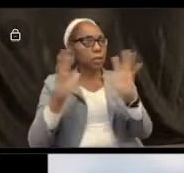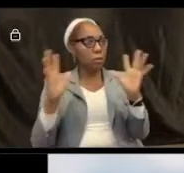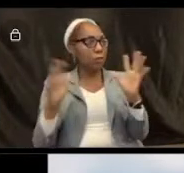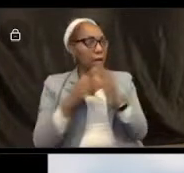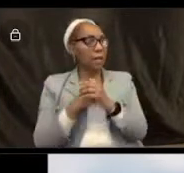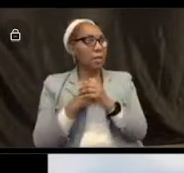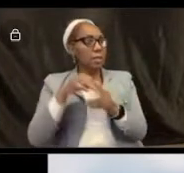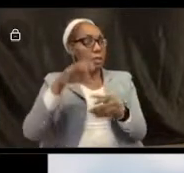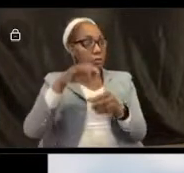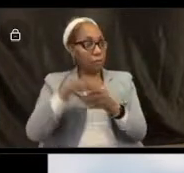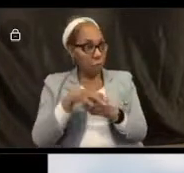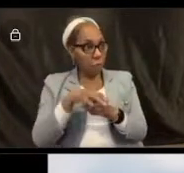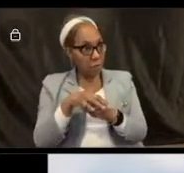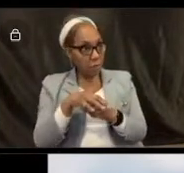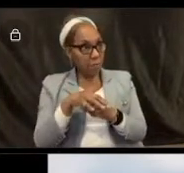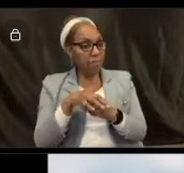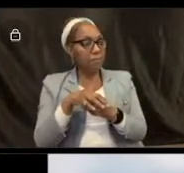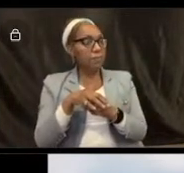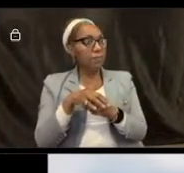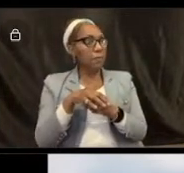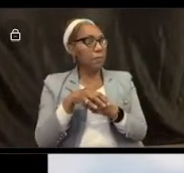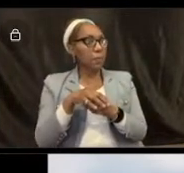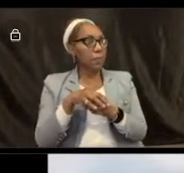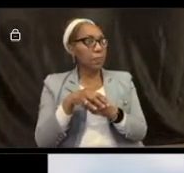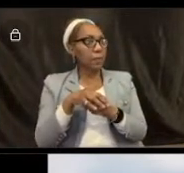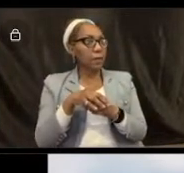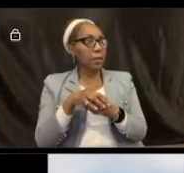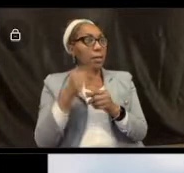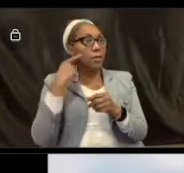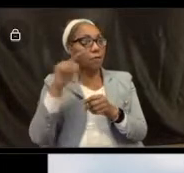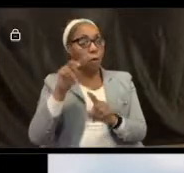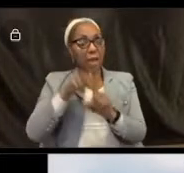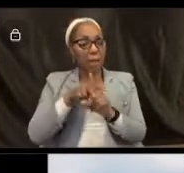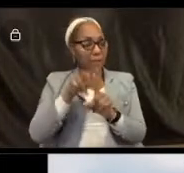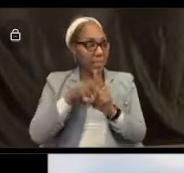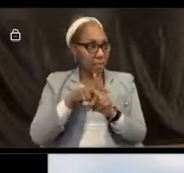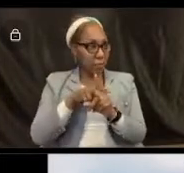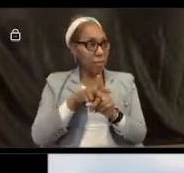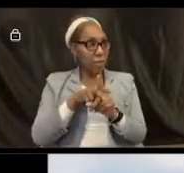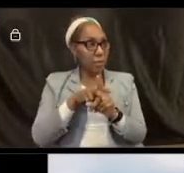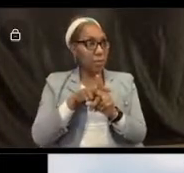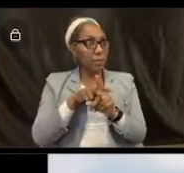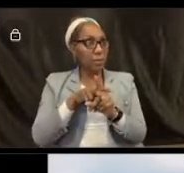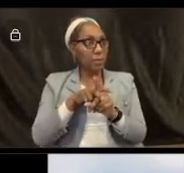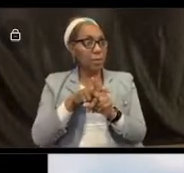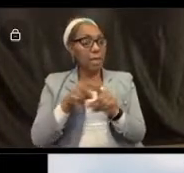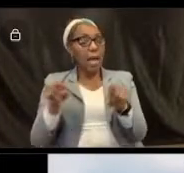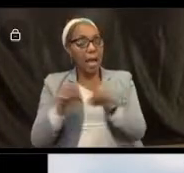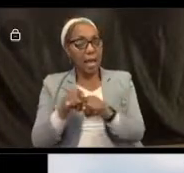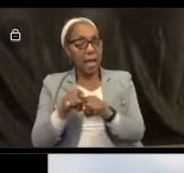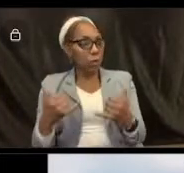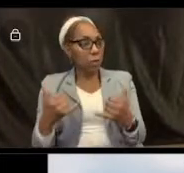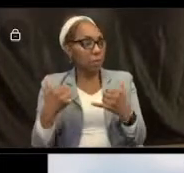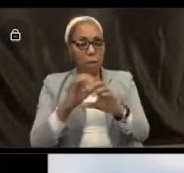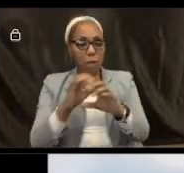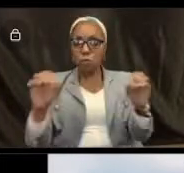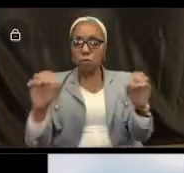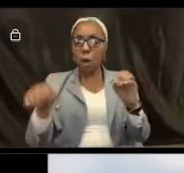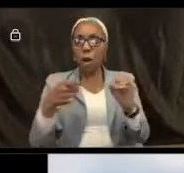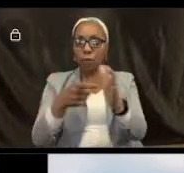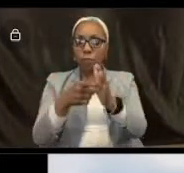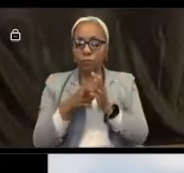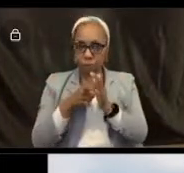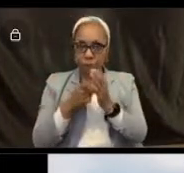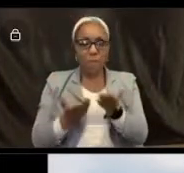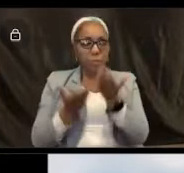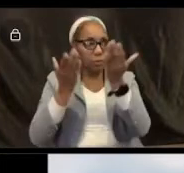take the vote that this is for the application at present. No other conditions that are presented